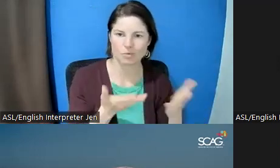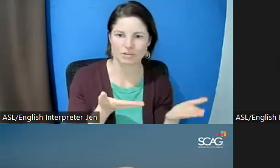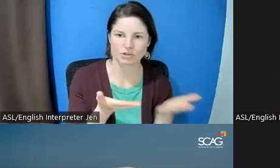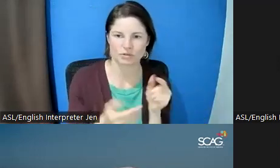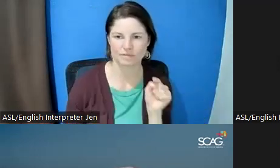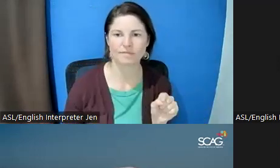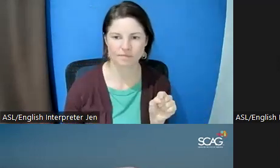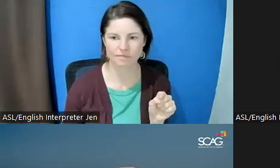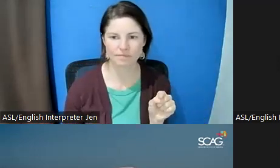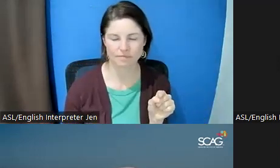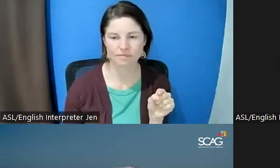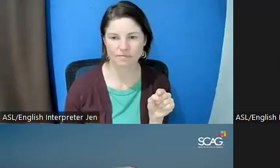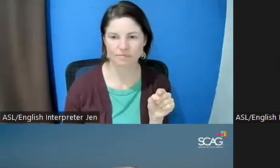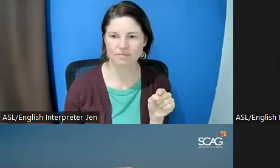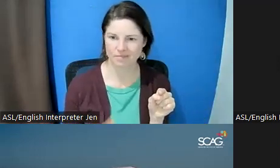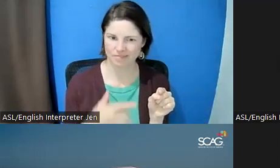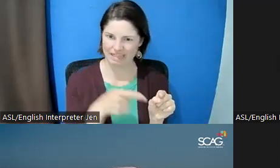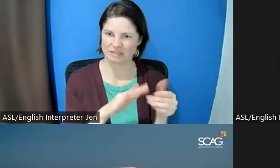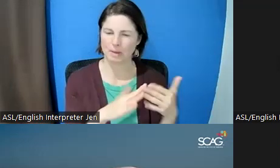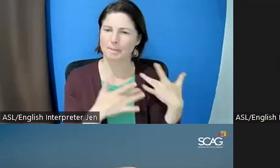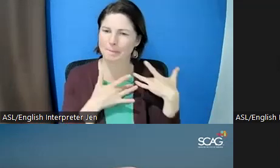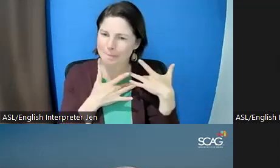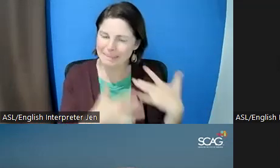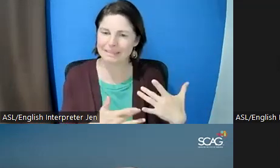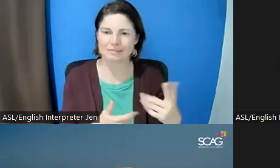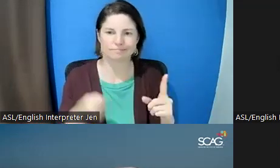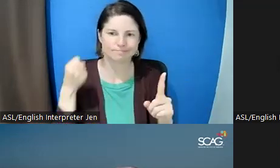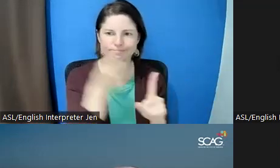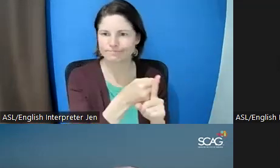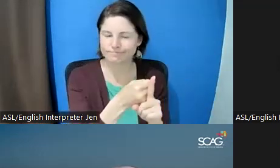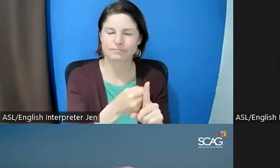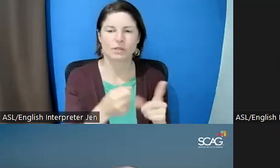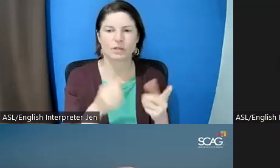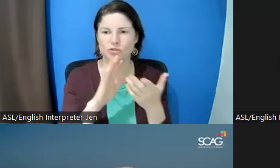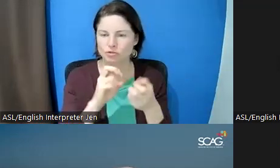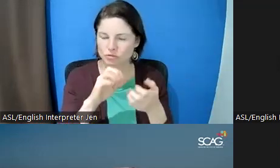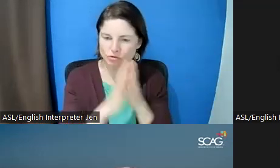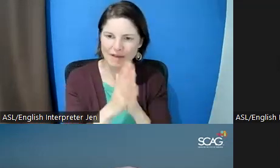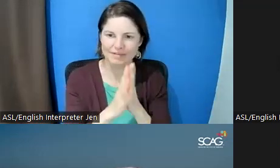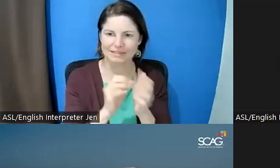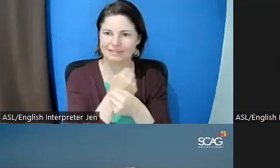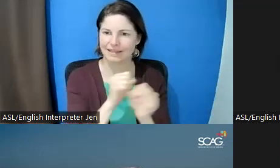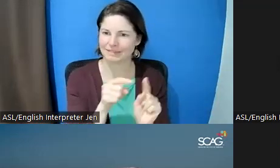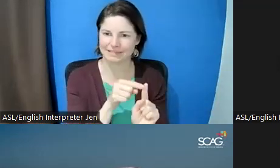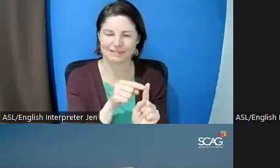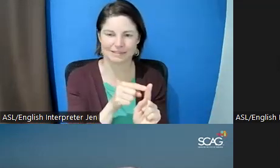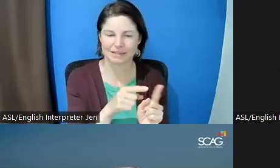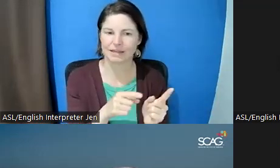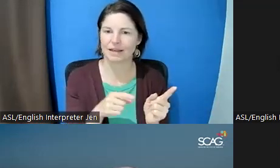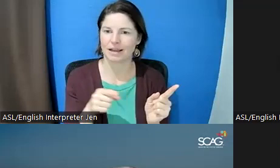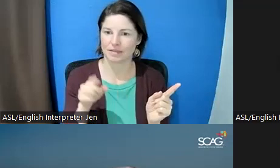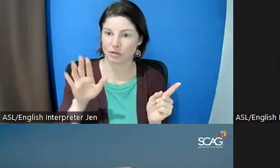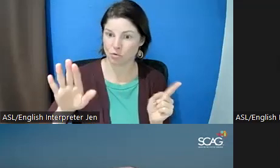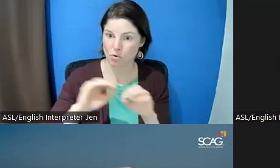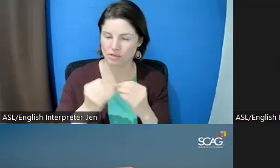a specific community that is impacted by traffic safety issues, and that you have a connection with. So I think a